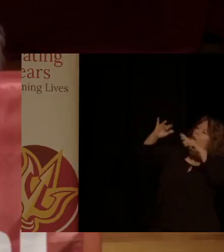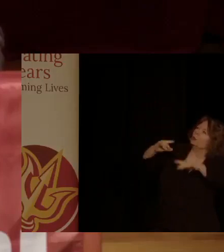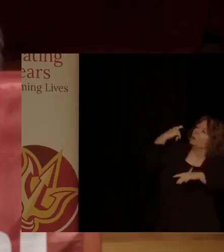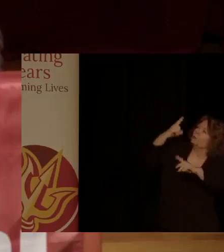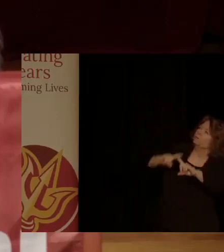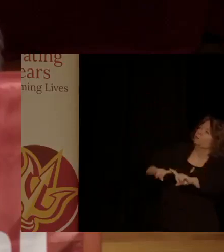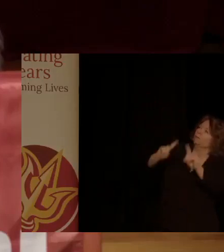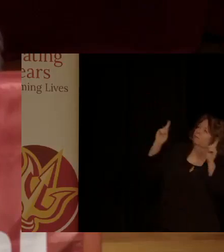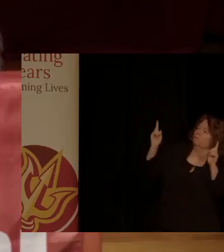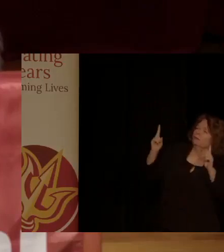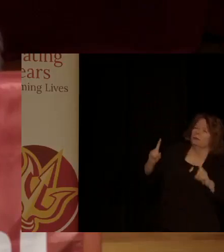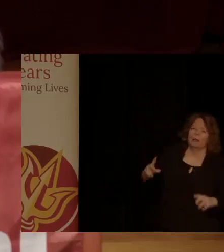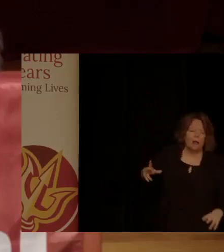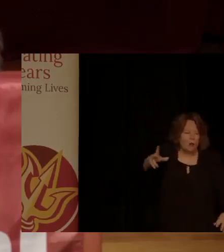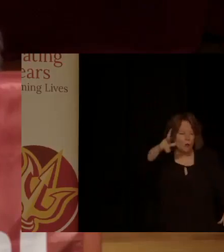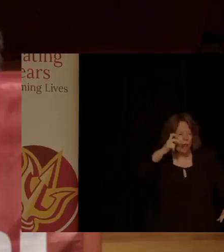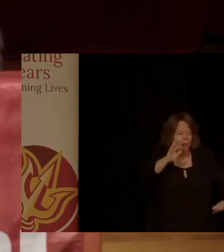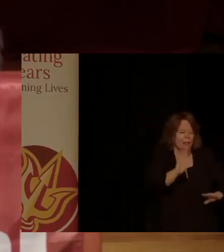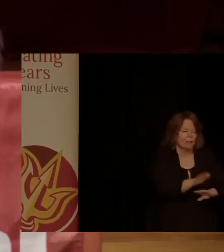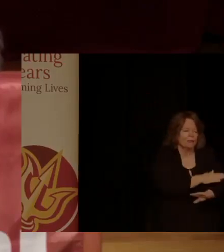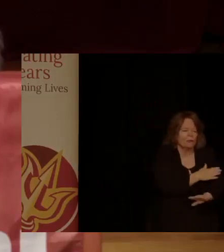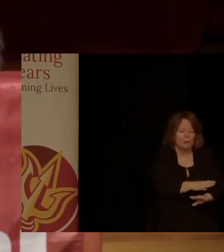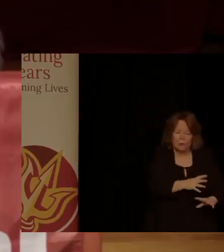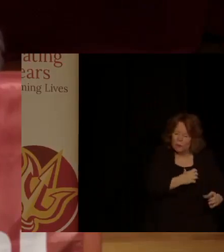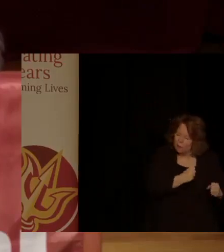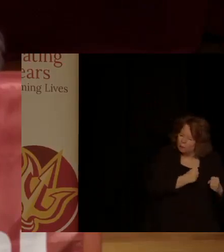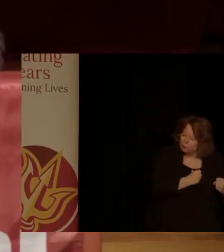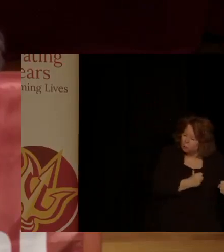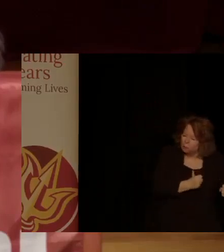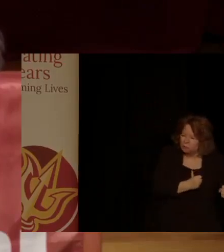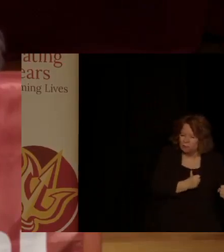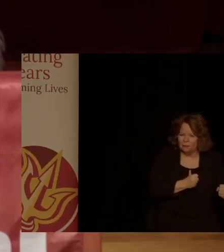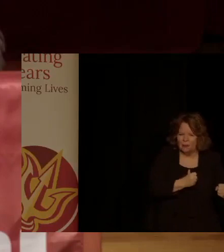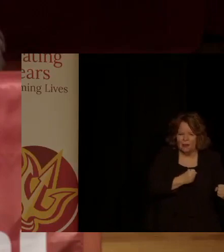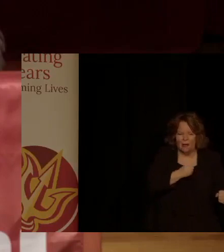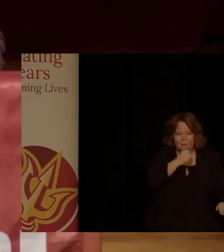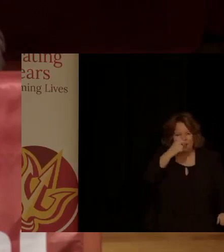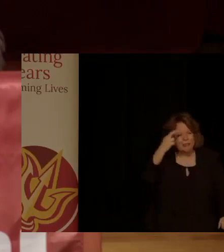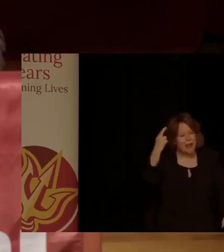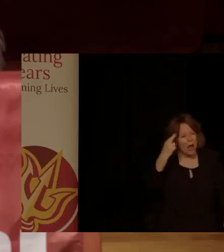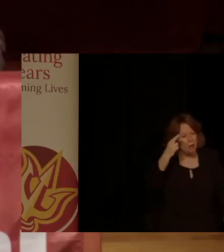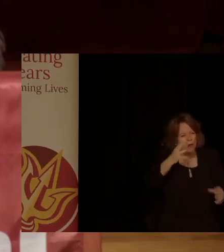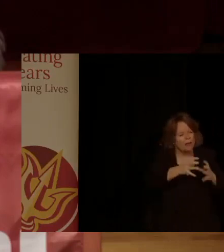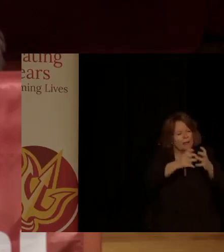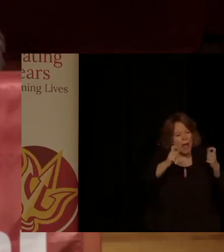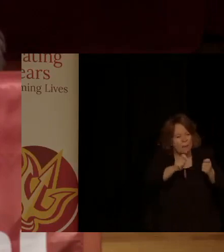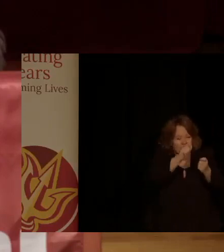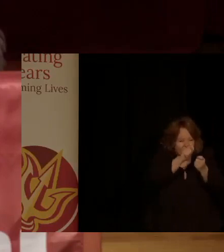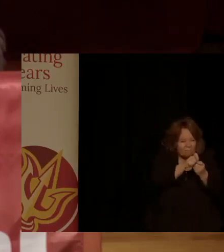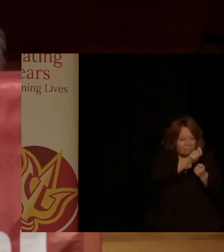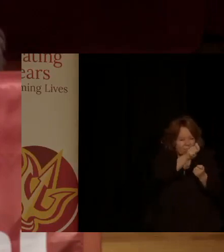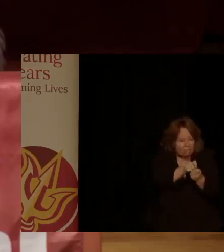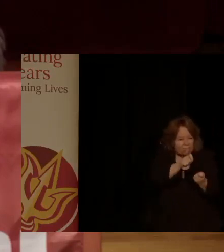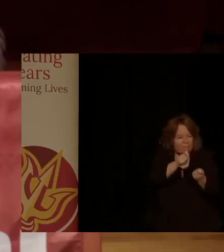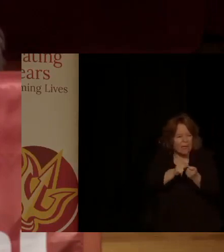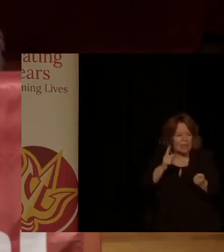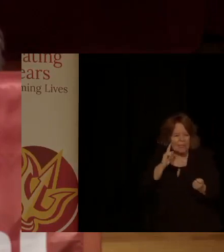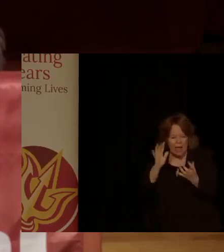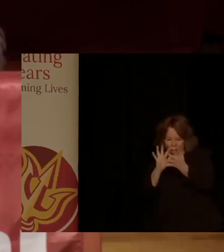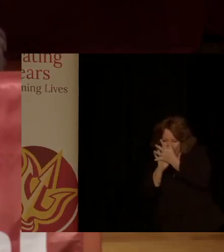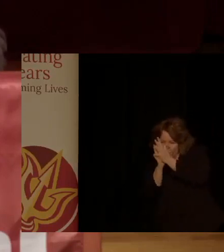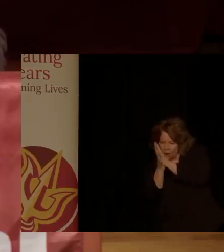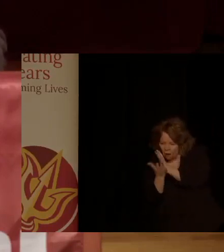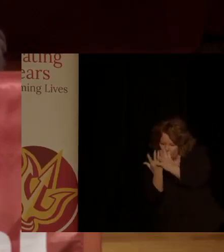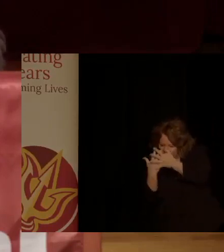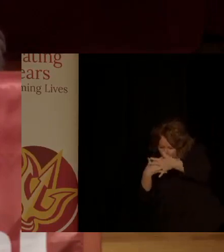piece of powerful music and fail to see the hundreds of individual notes on a page, carefully placed there